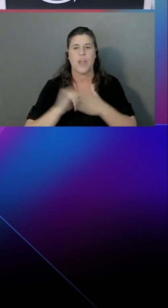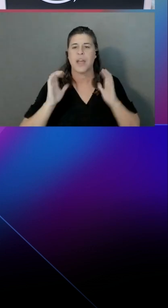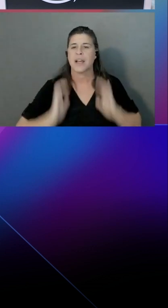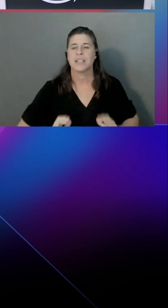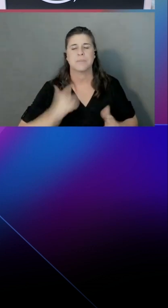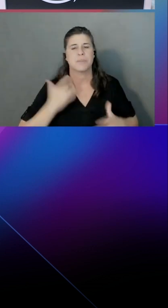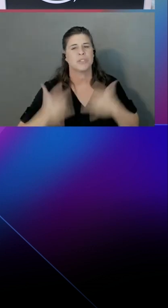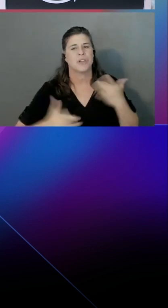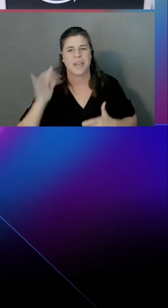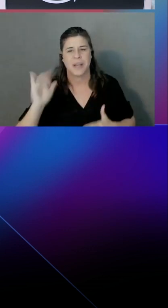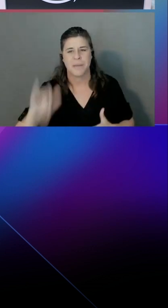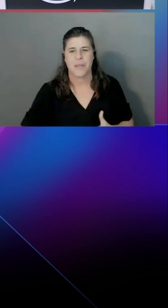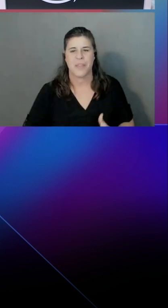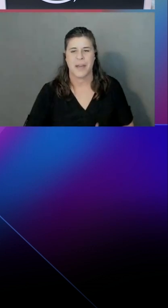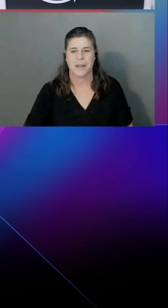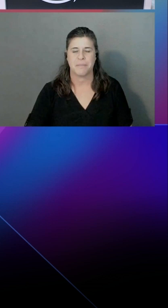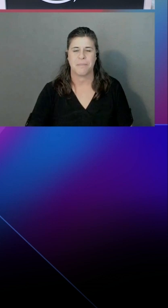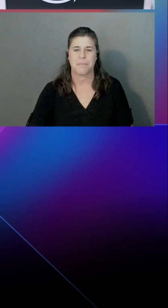that